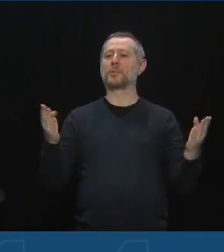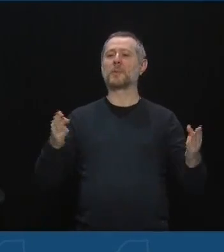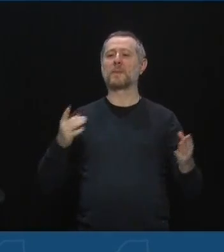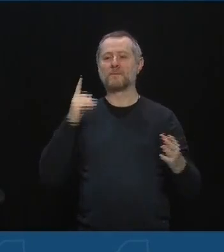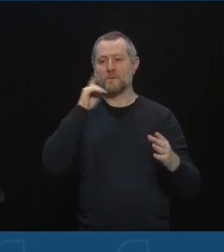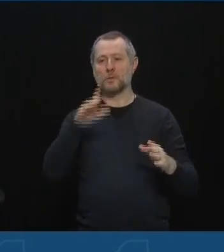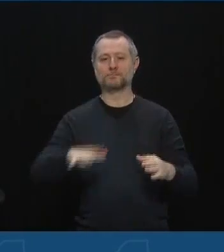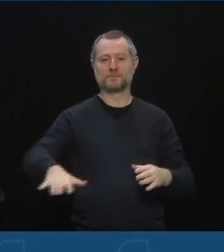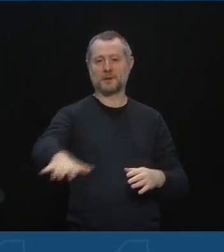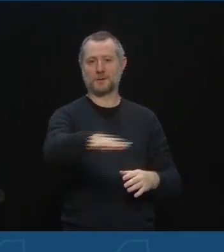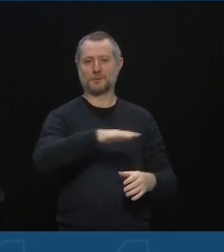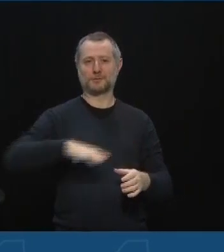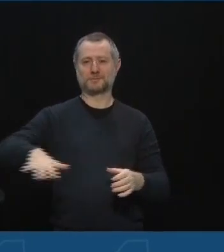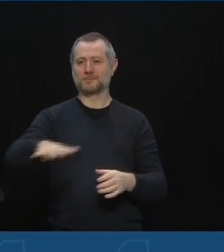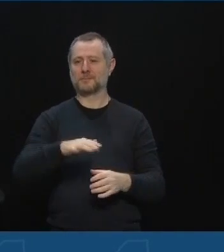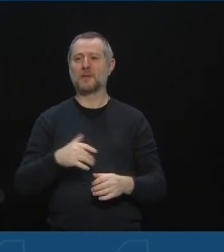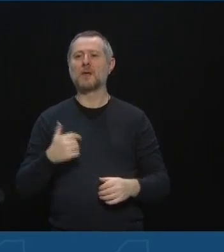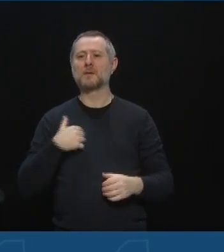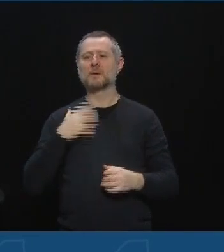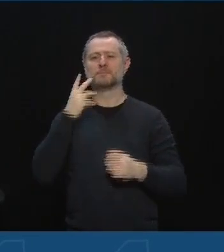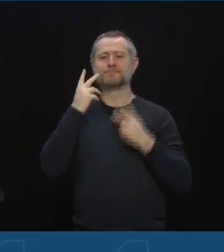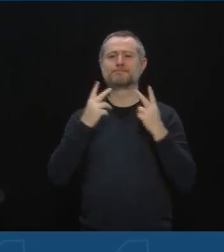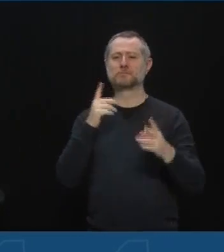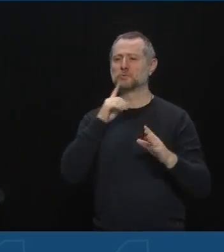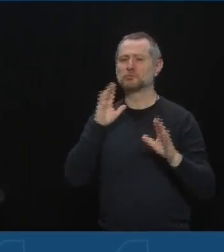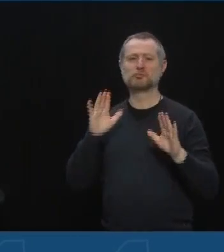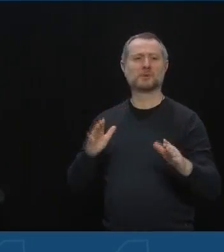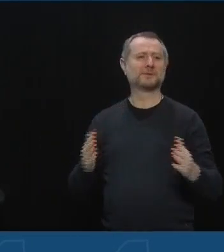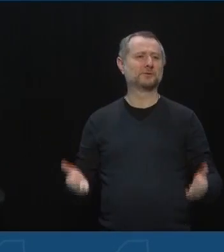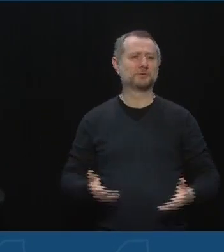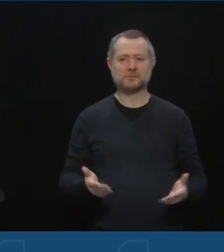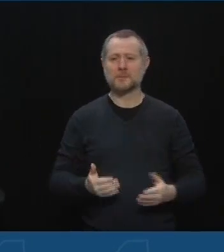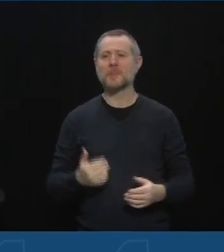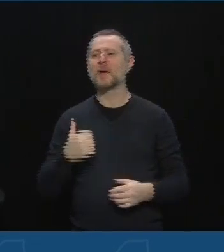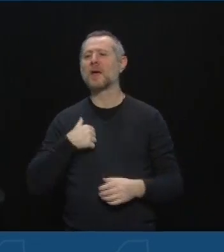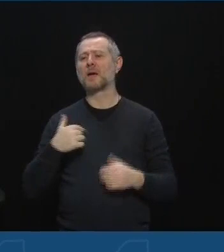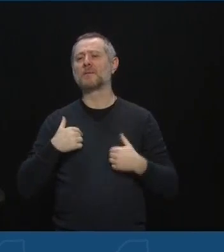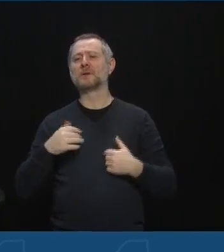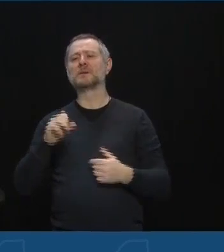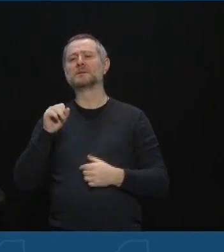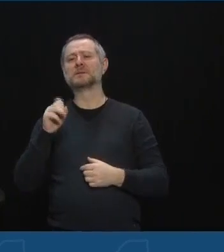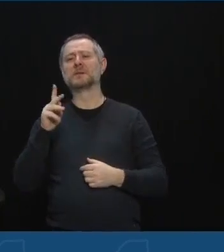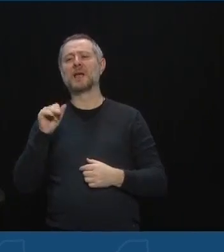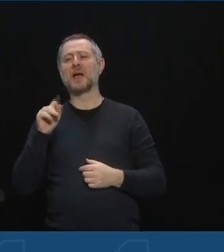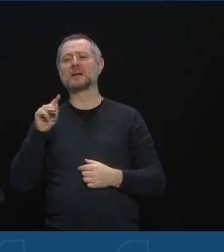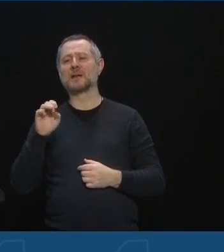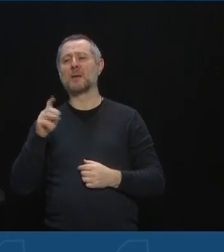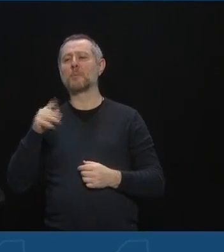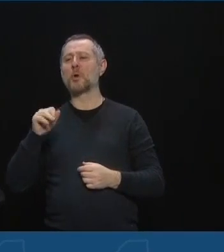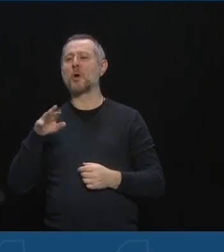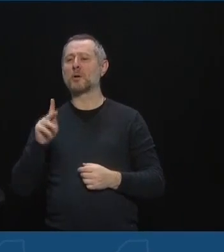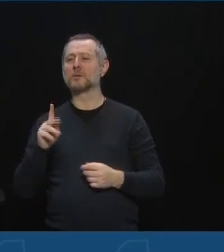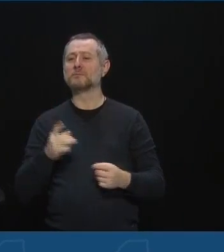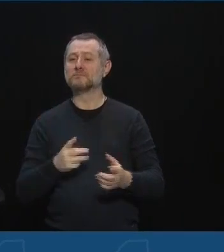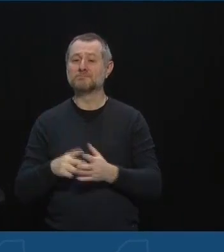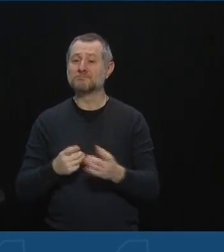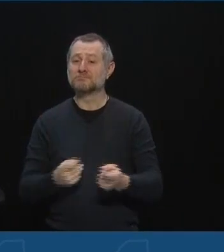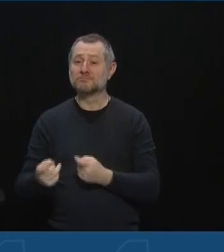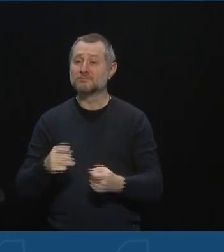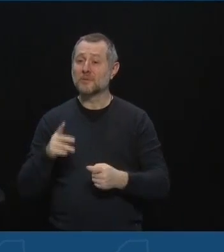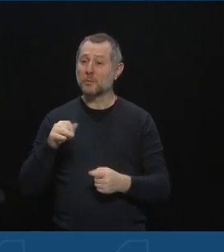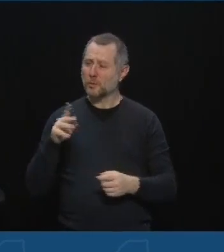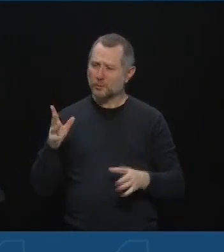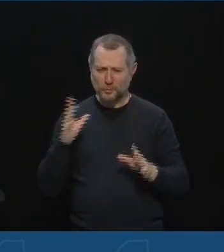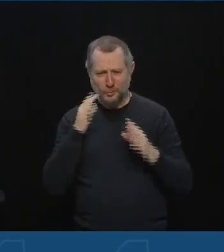So I've seen amazing things here. Also, even a skate park in the city. I mean, that's just a sign that you're a cool, hip kind of community. I mean, I